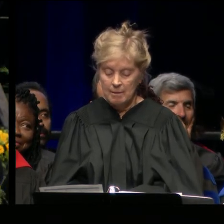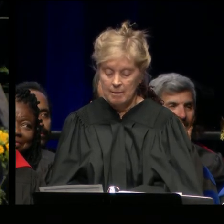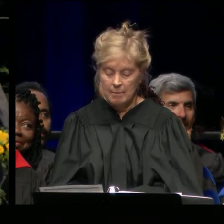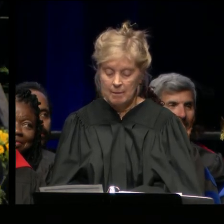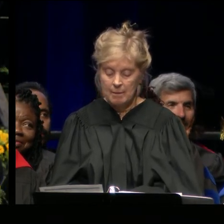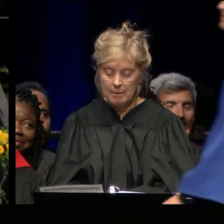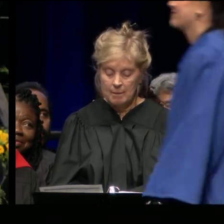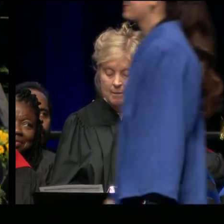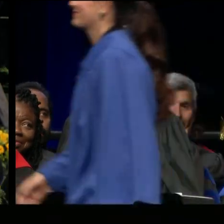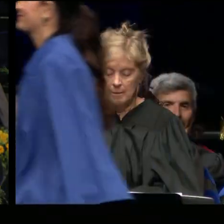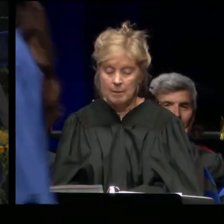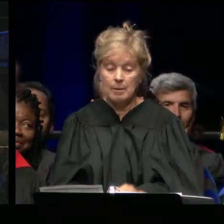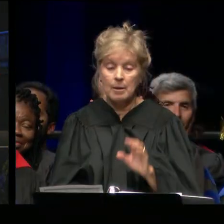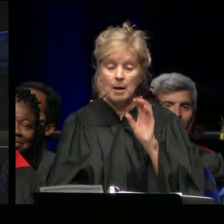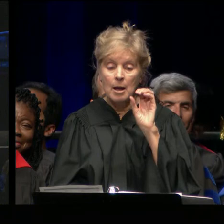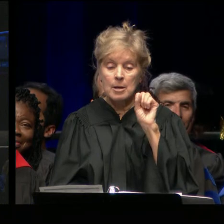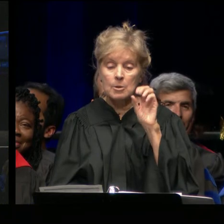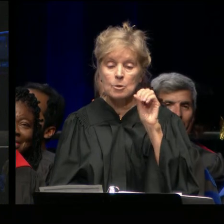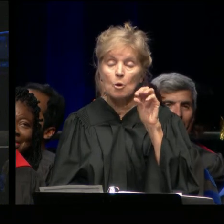Soma Nurzai.